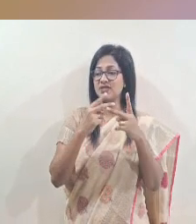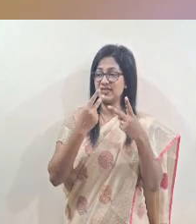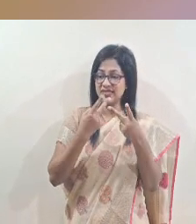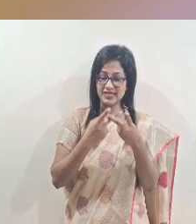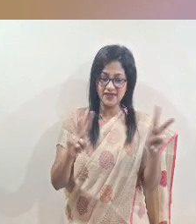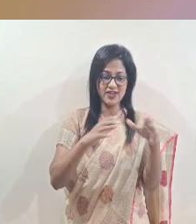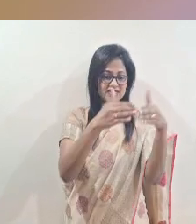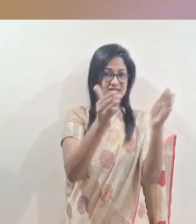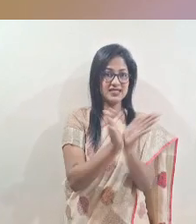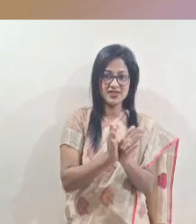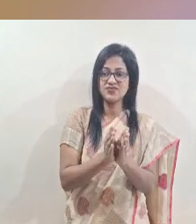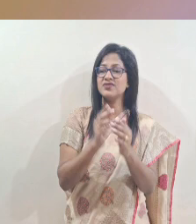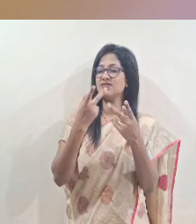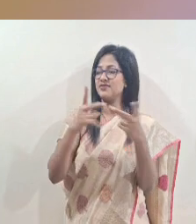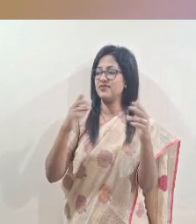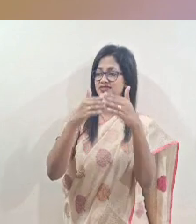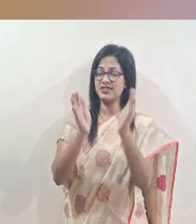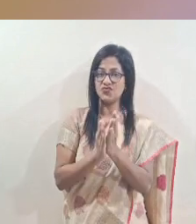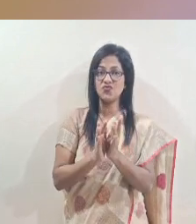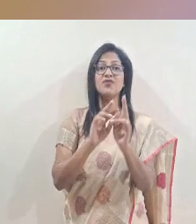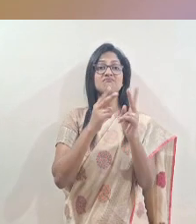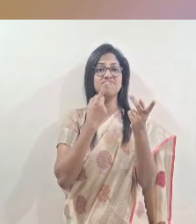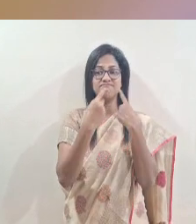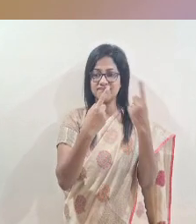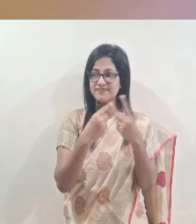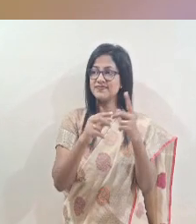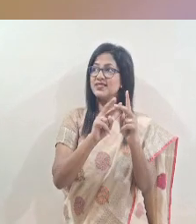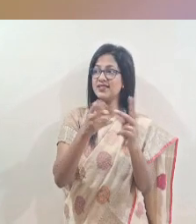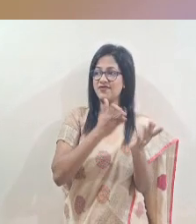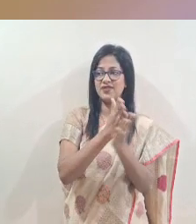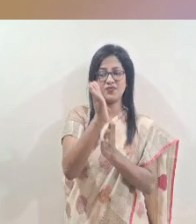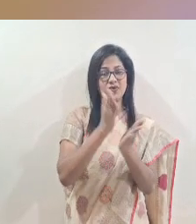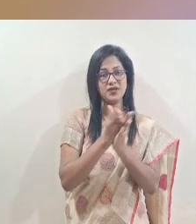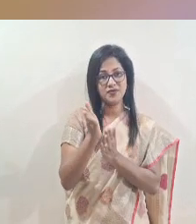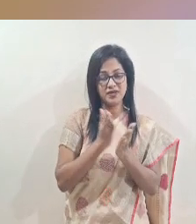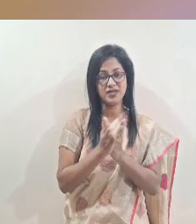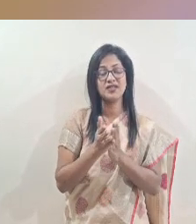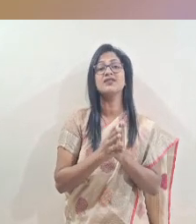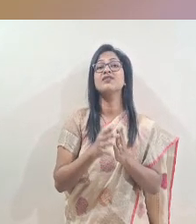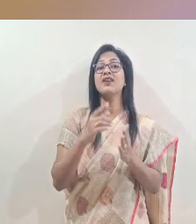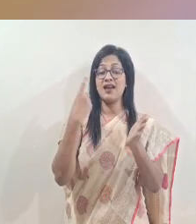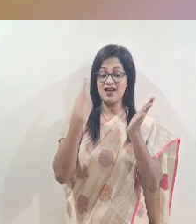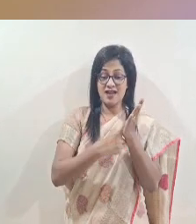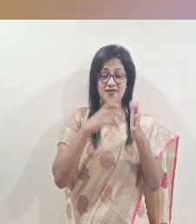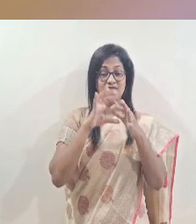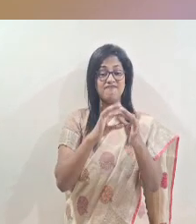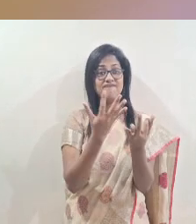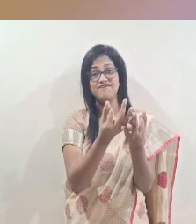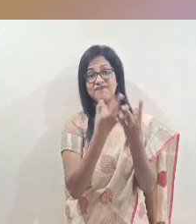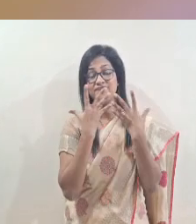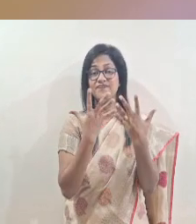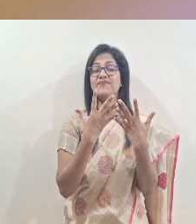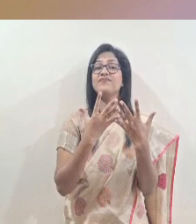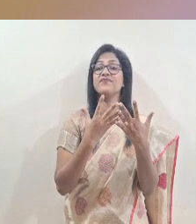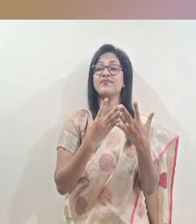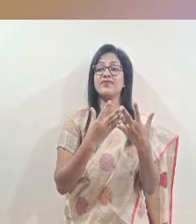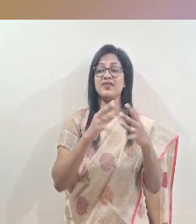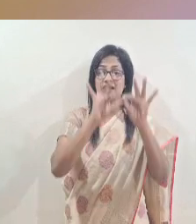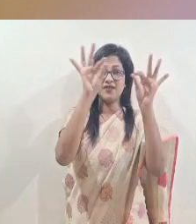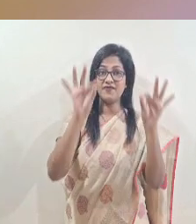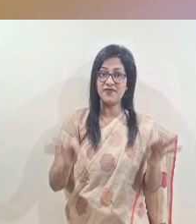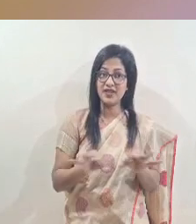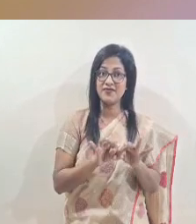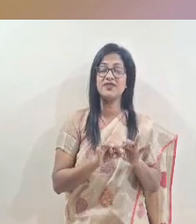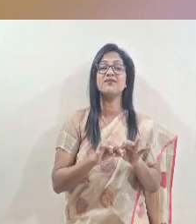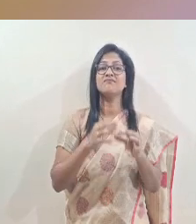sections, it is considered in different ways, or it preferences a difference. But the R4 resilience framework, which includes the rapidity, which is the